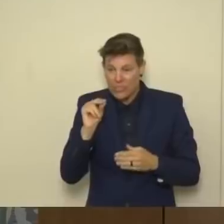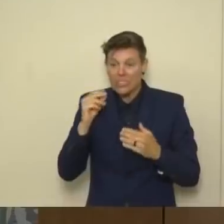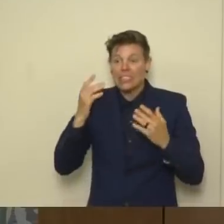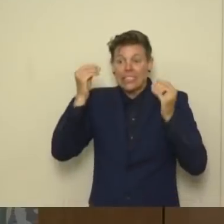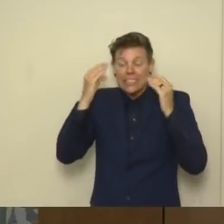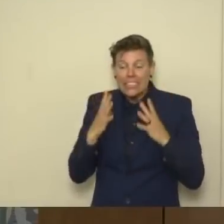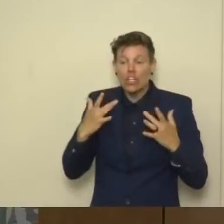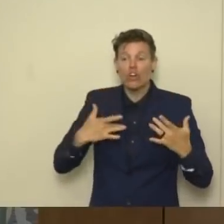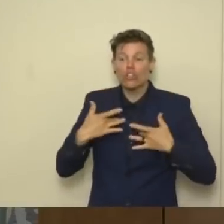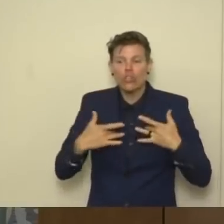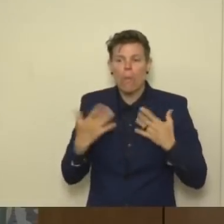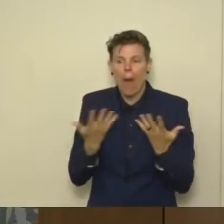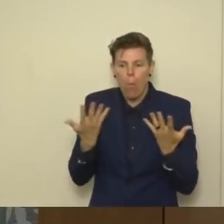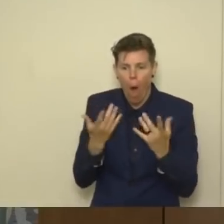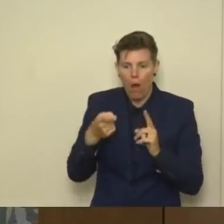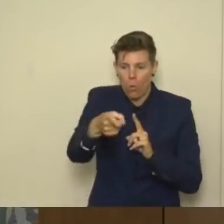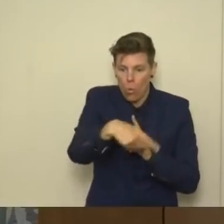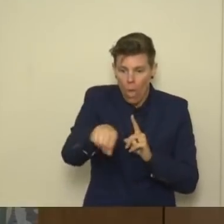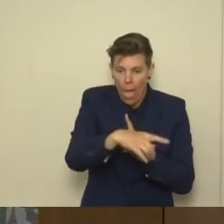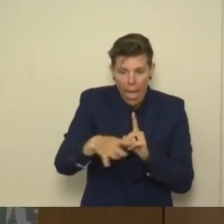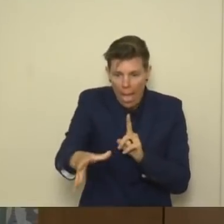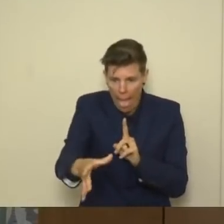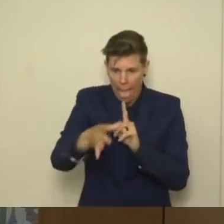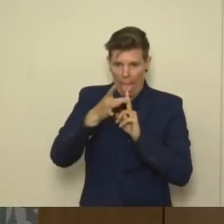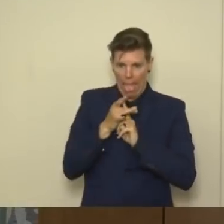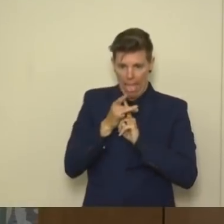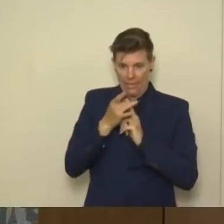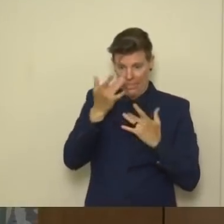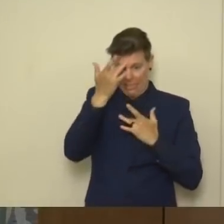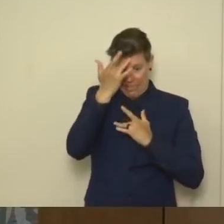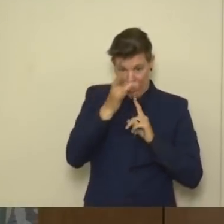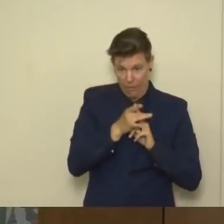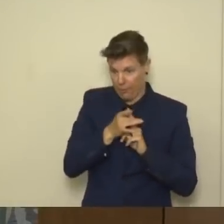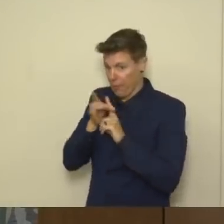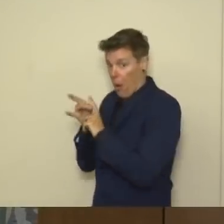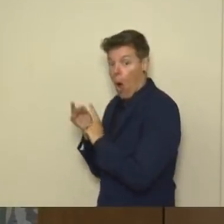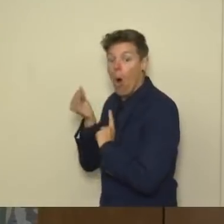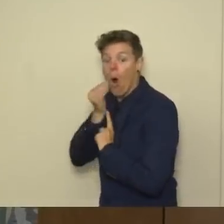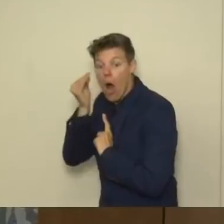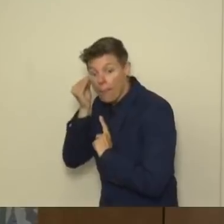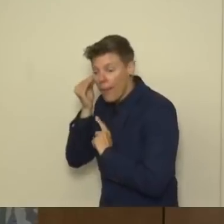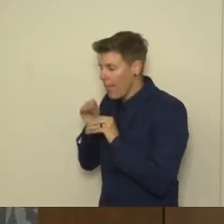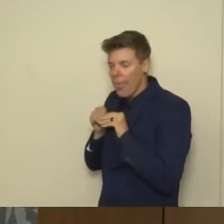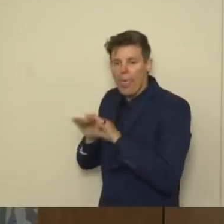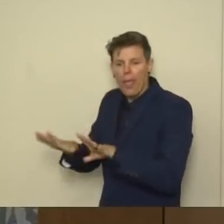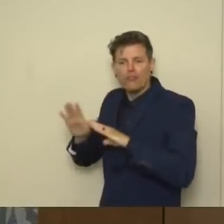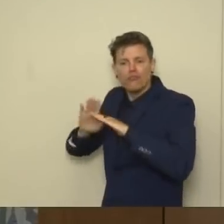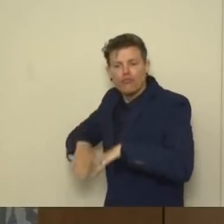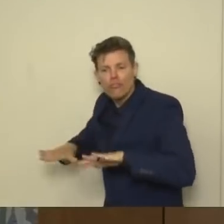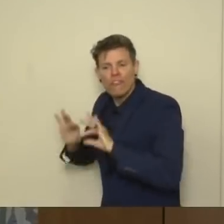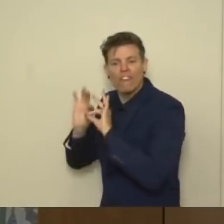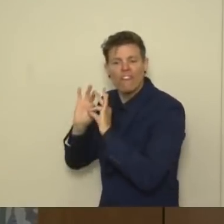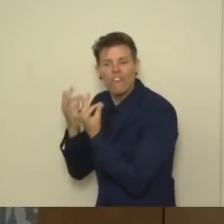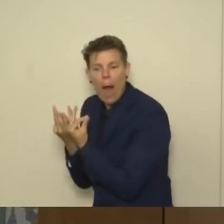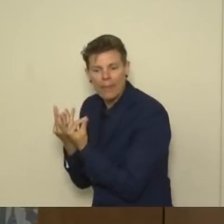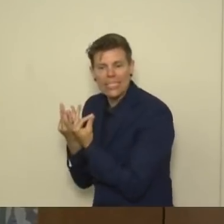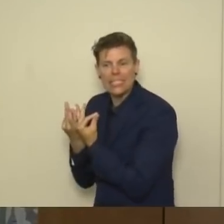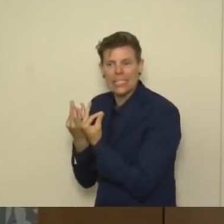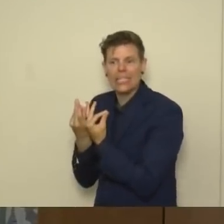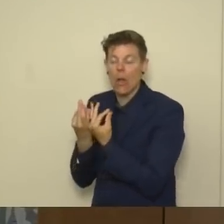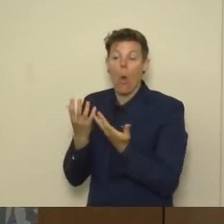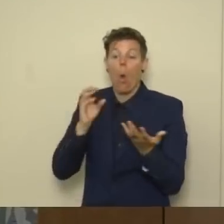children, their own partners, their own spouses, their own parents. Worse, that they would bring